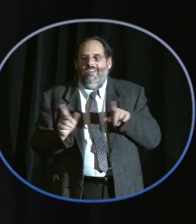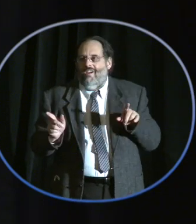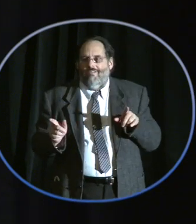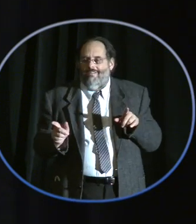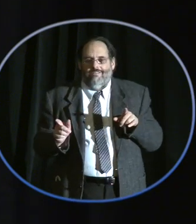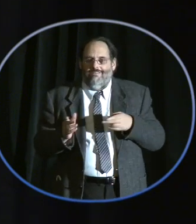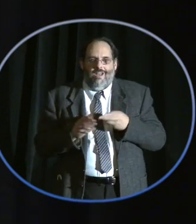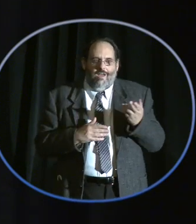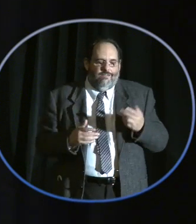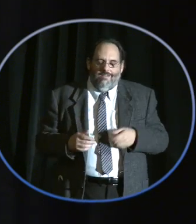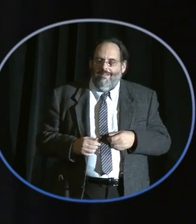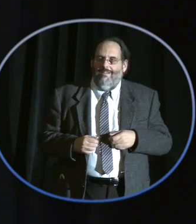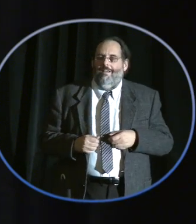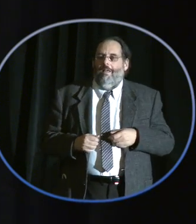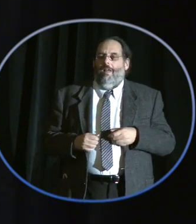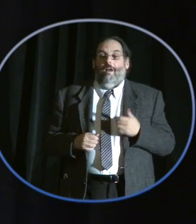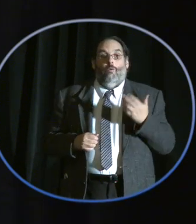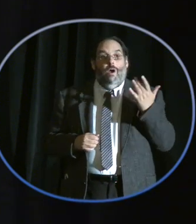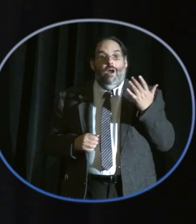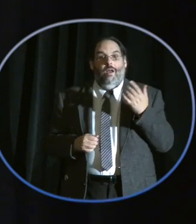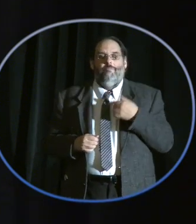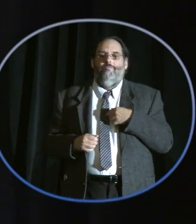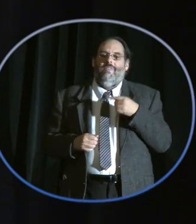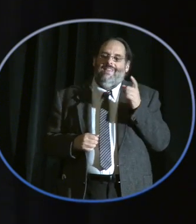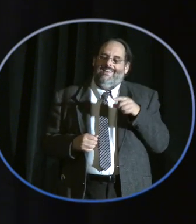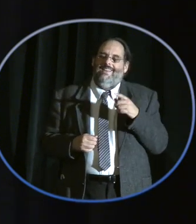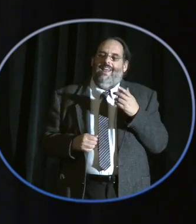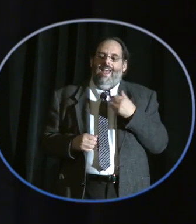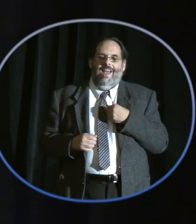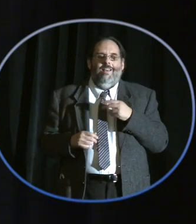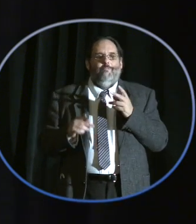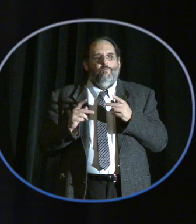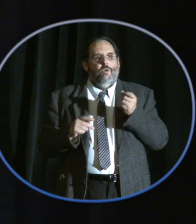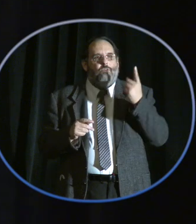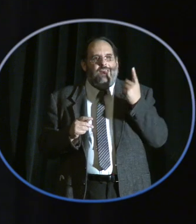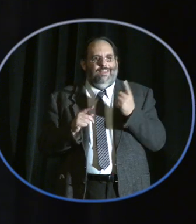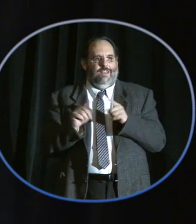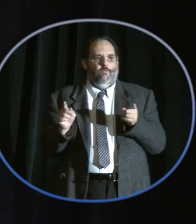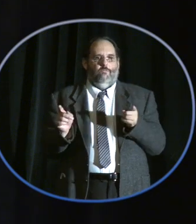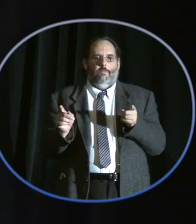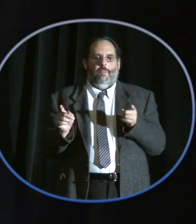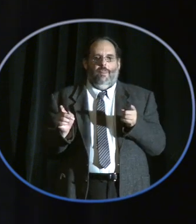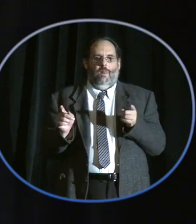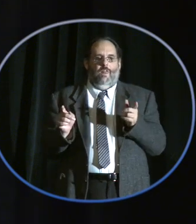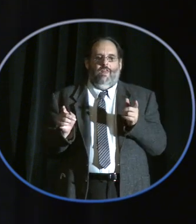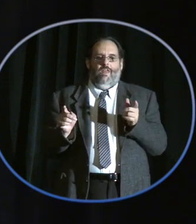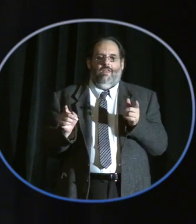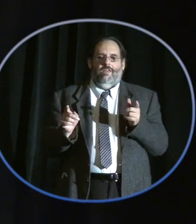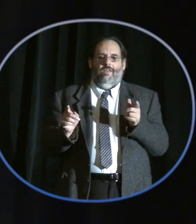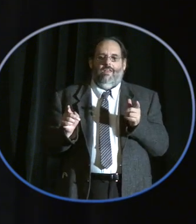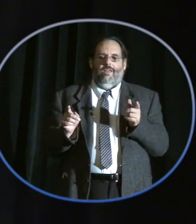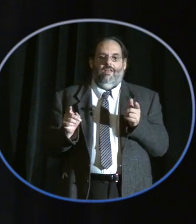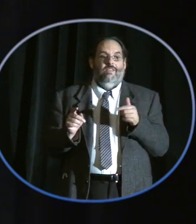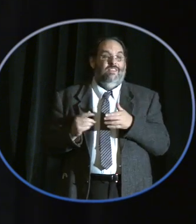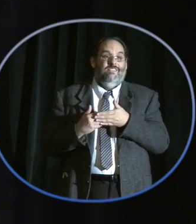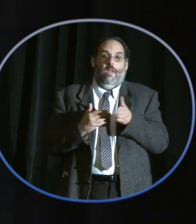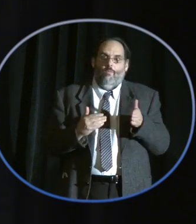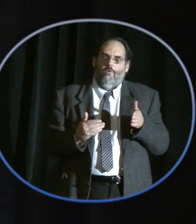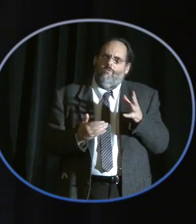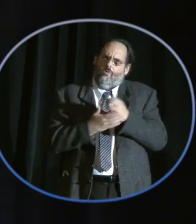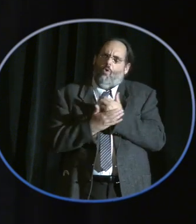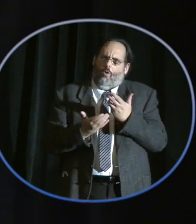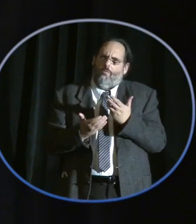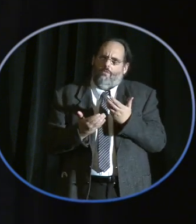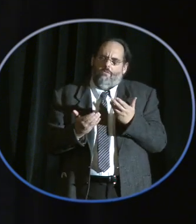equality and equity. Because what we have to do is help folks understand that these neighborhoods deserve